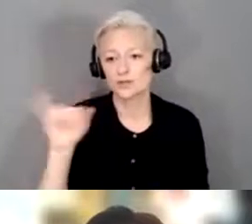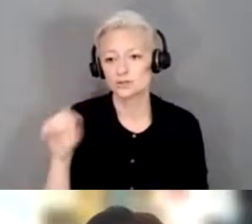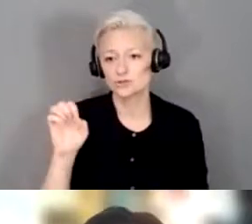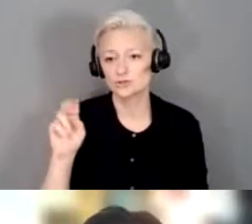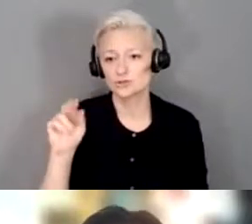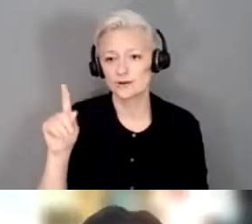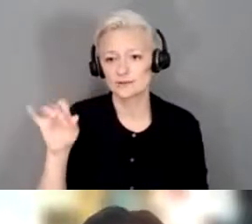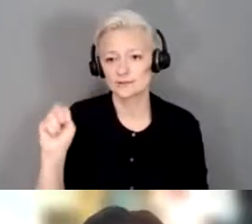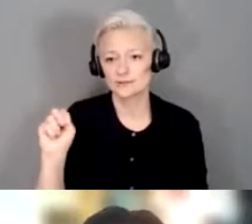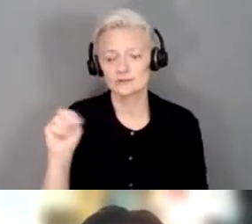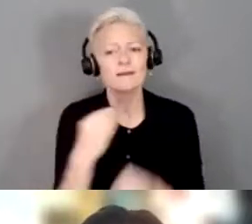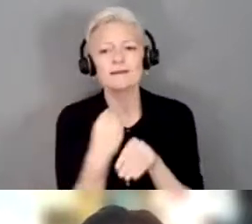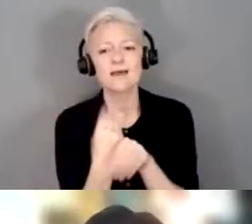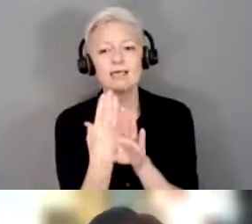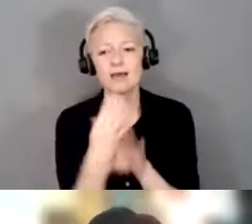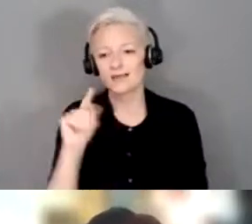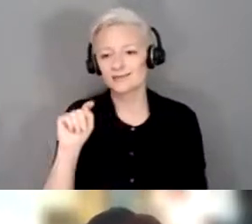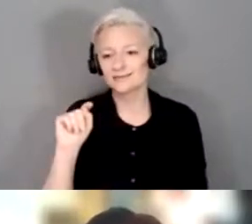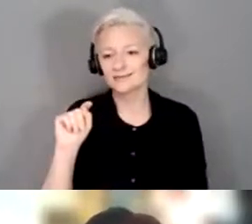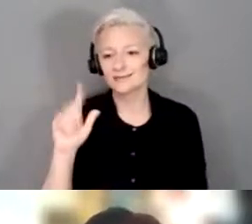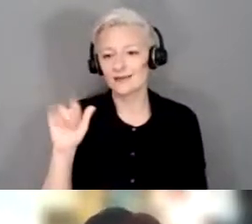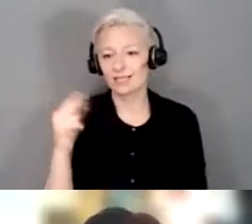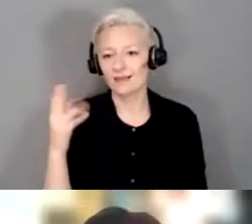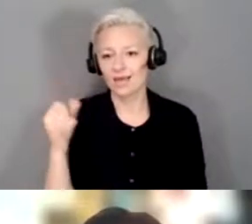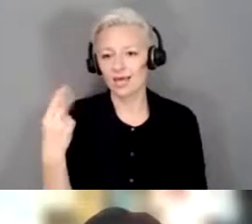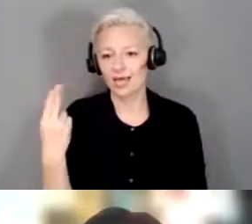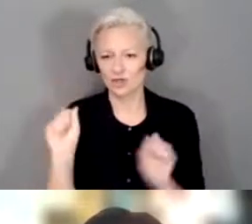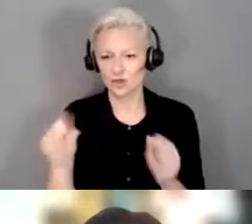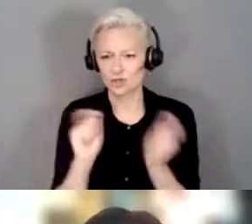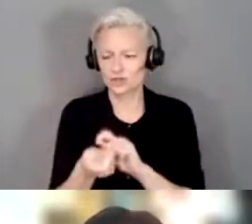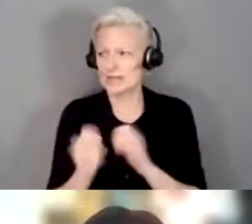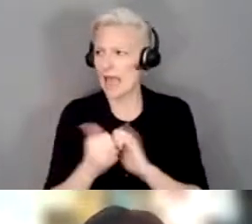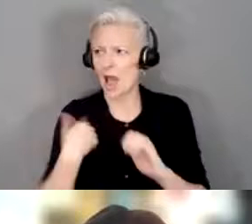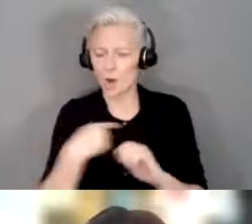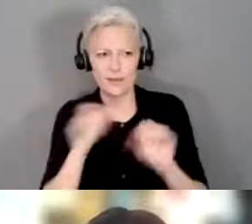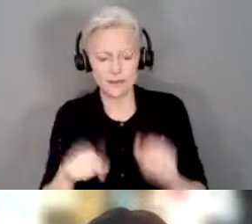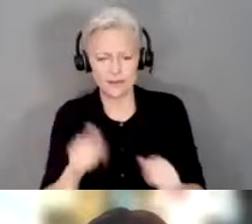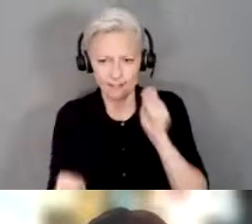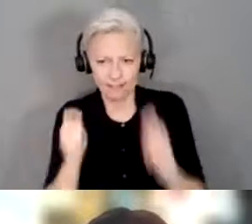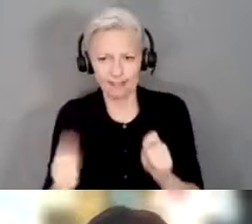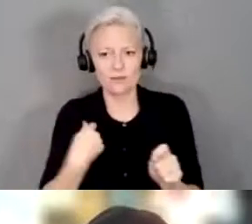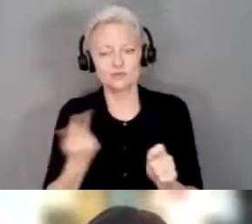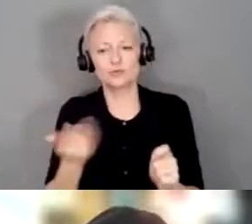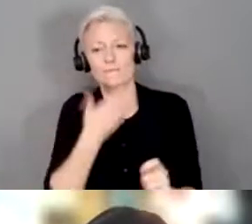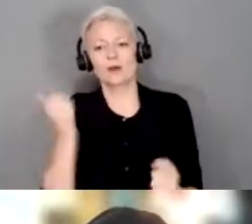telehealth change or adapt to better serve people with disabilities?